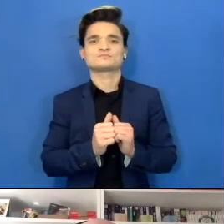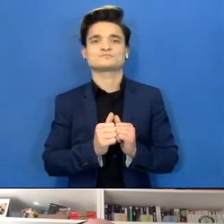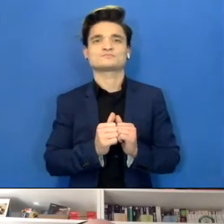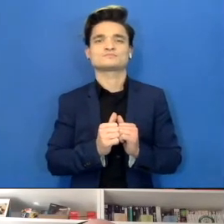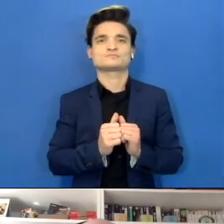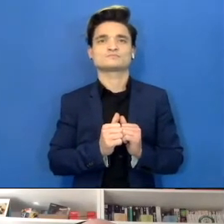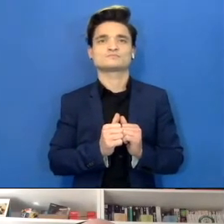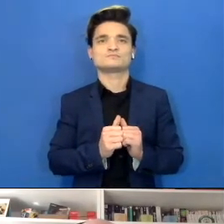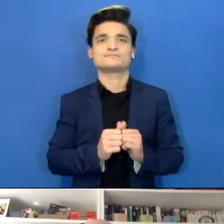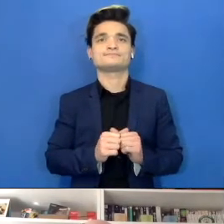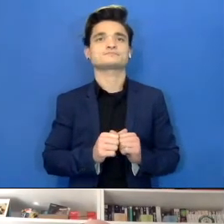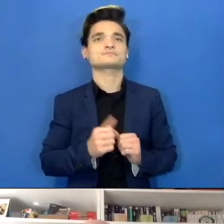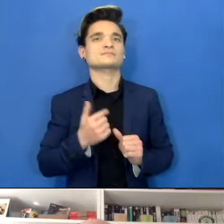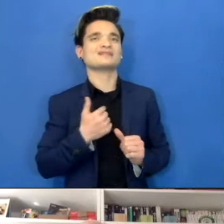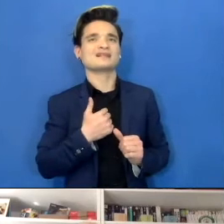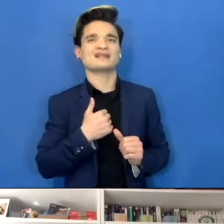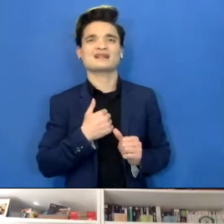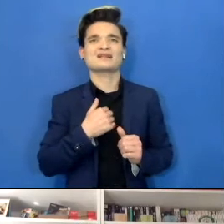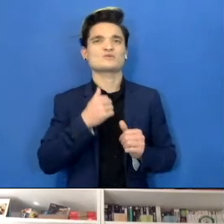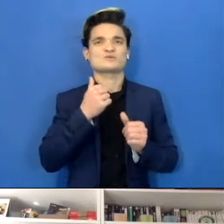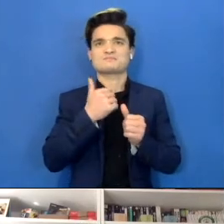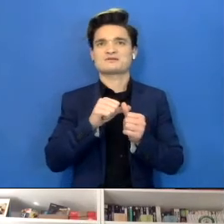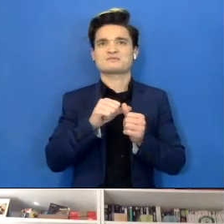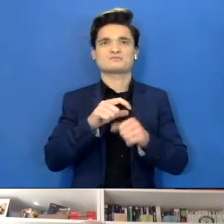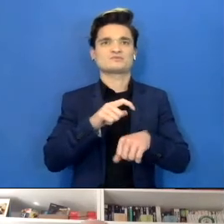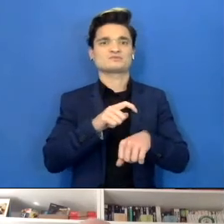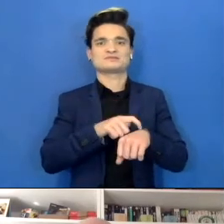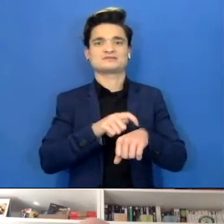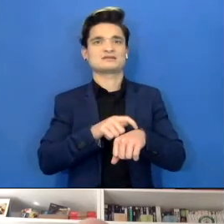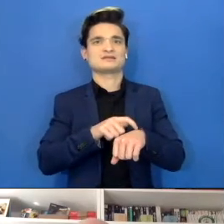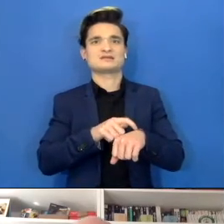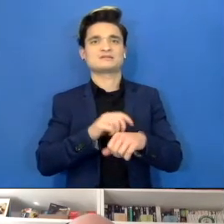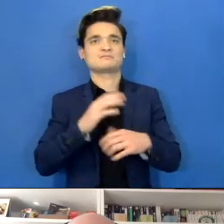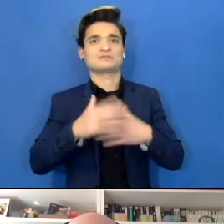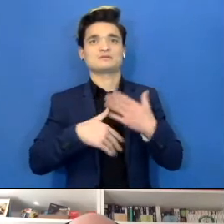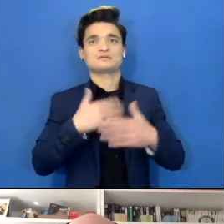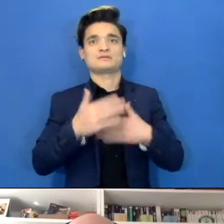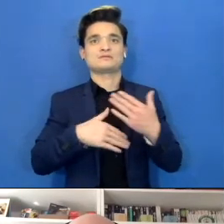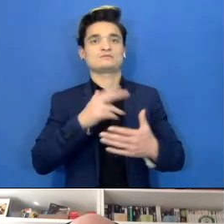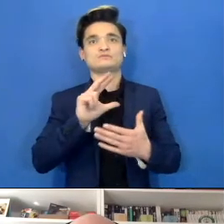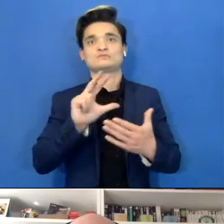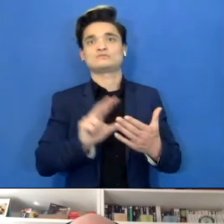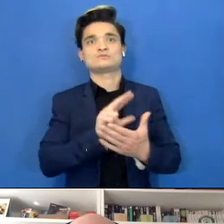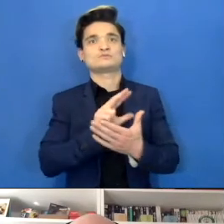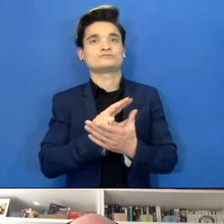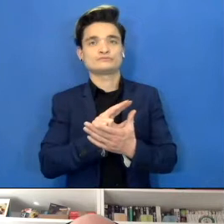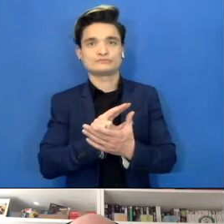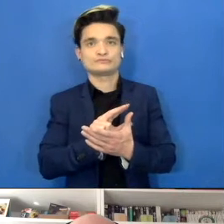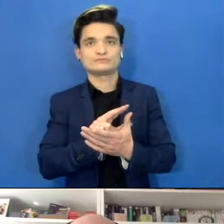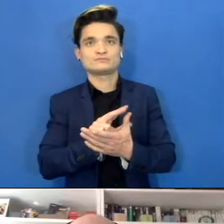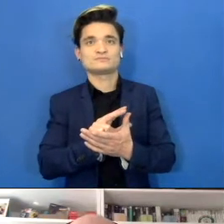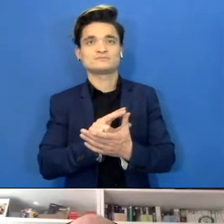go on for 3 hours. James. I would say yes is no if the person, as you had in the FRIES